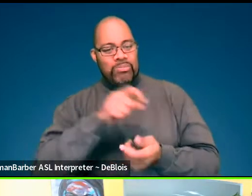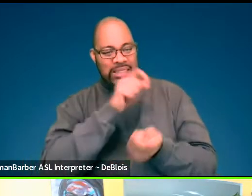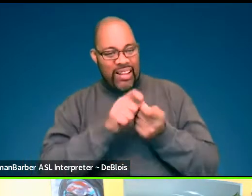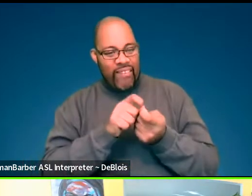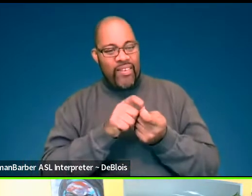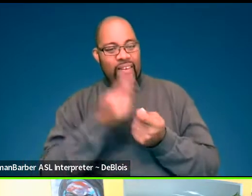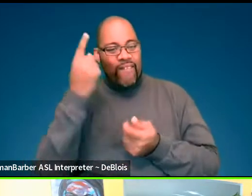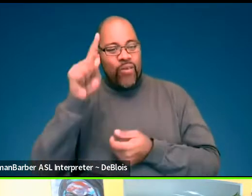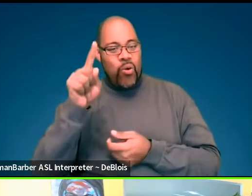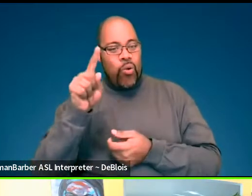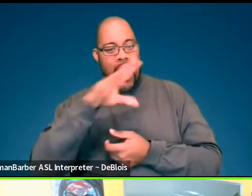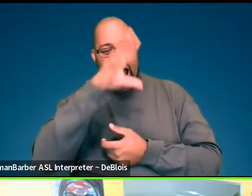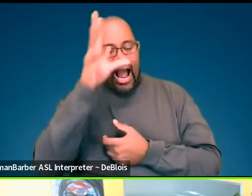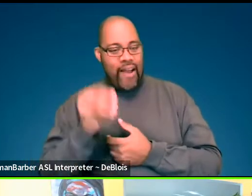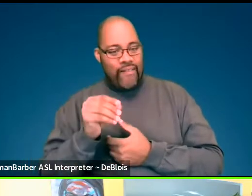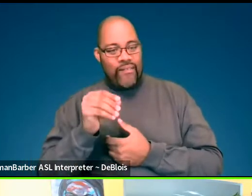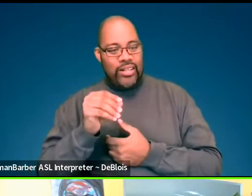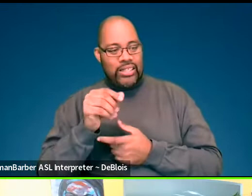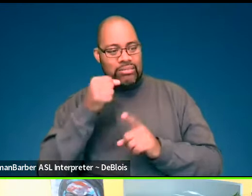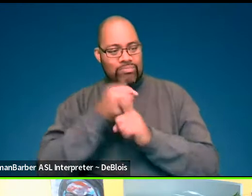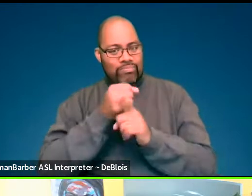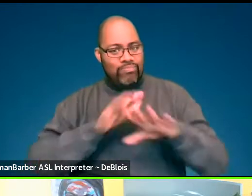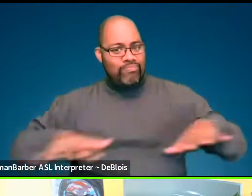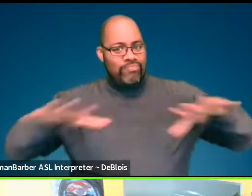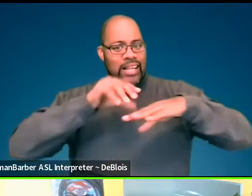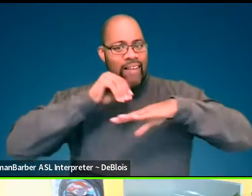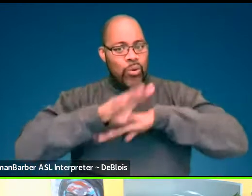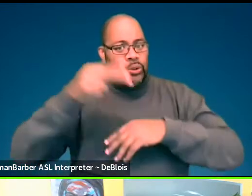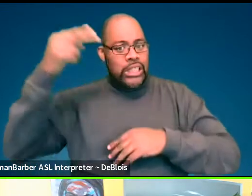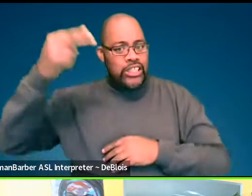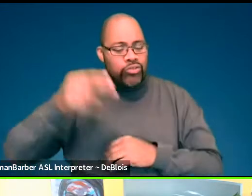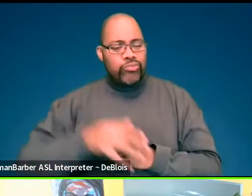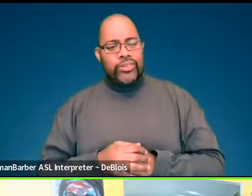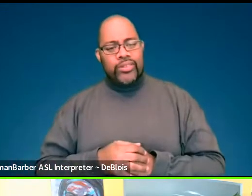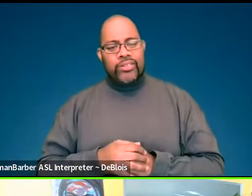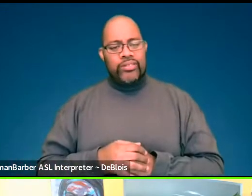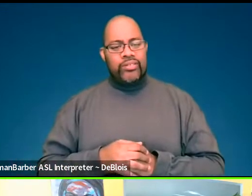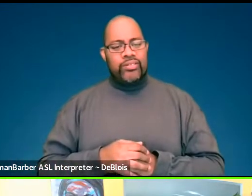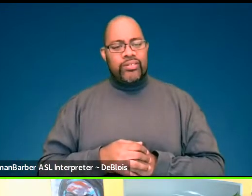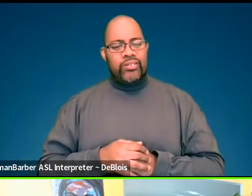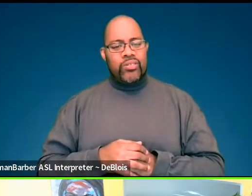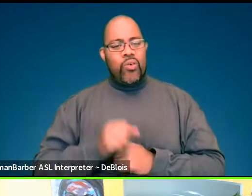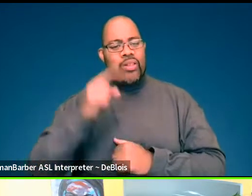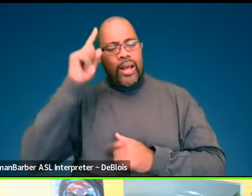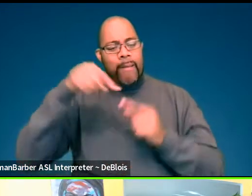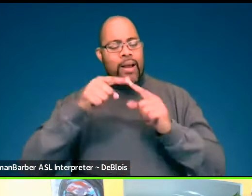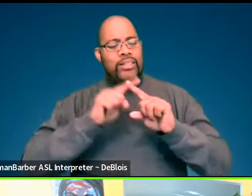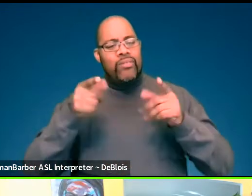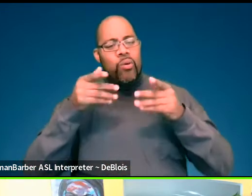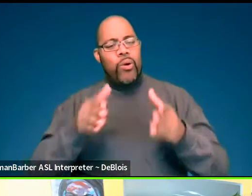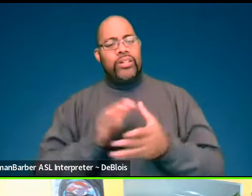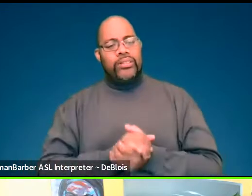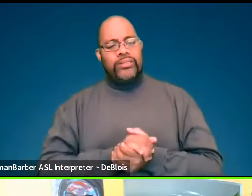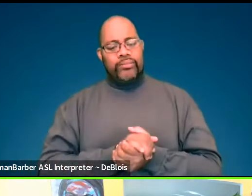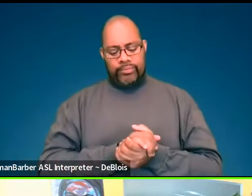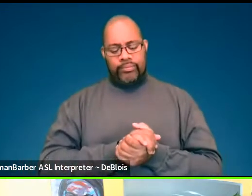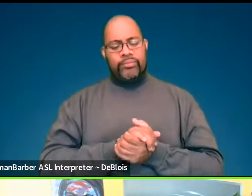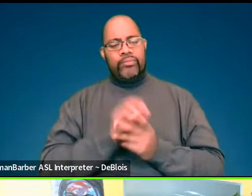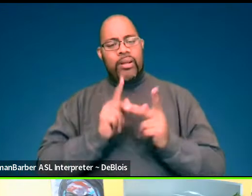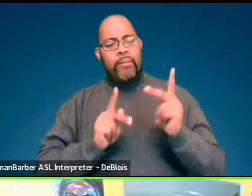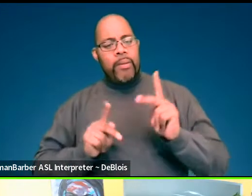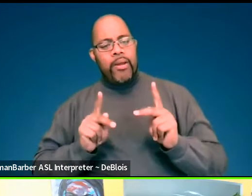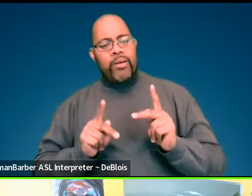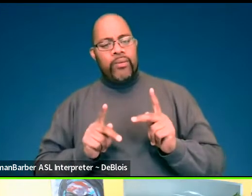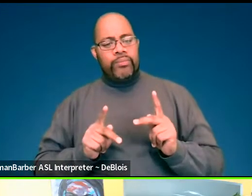for African diasporic history. Or we were thinking about the ways that people have